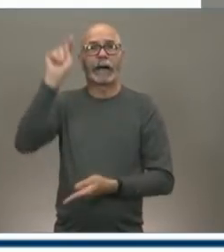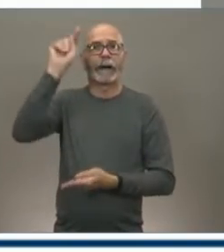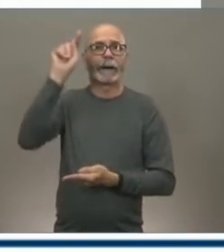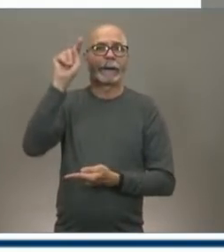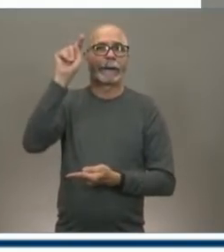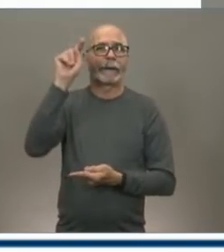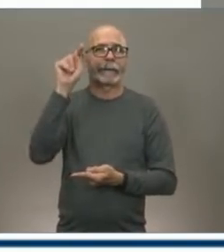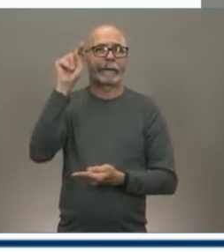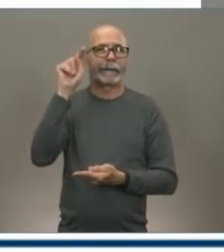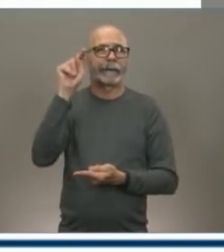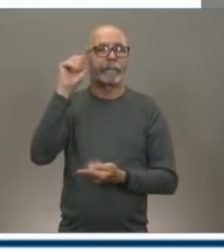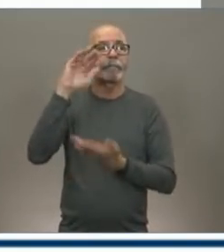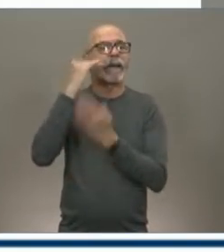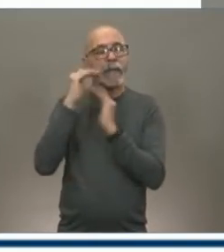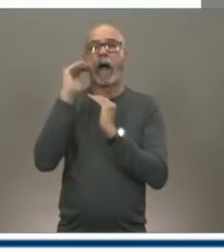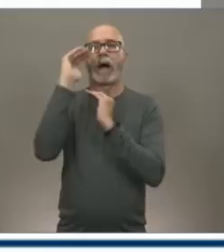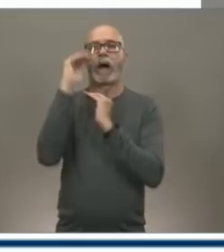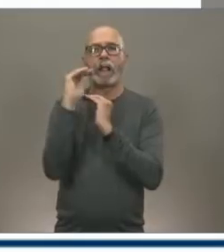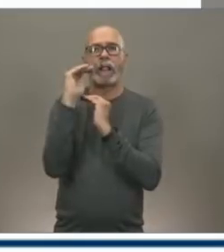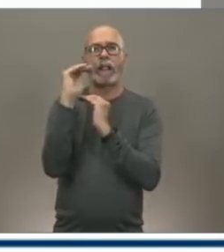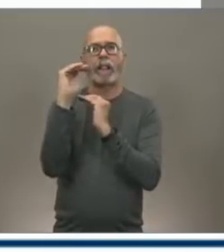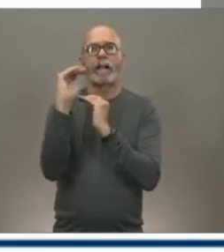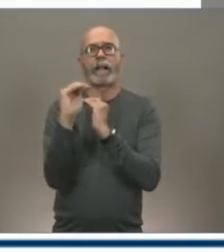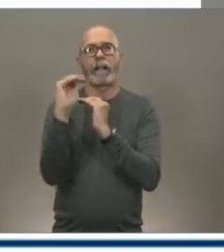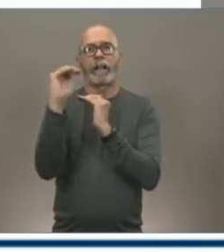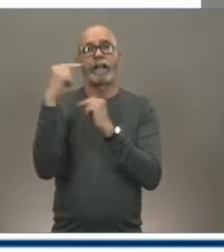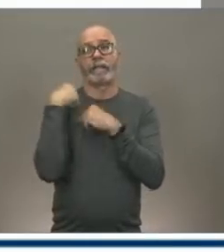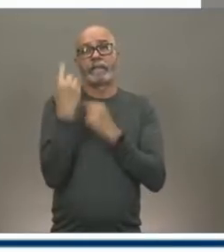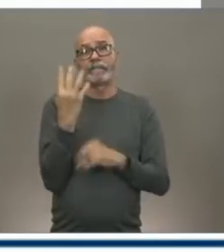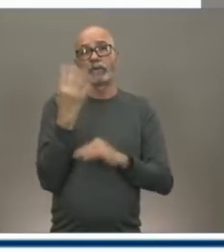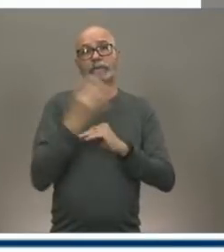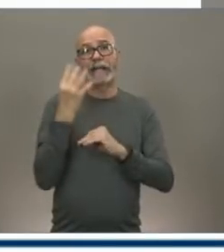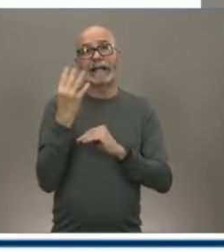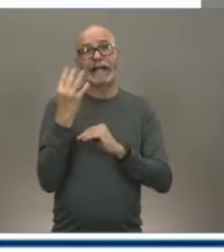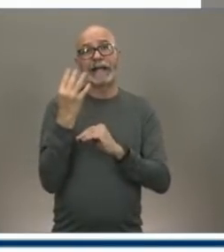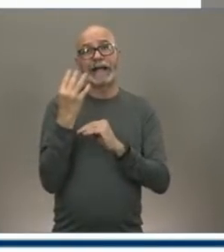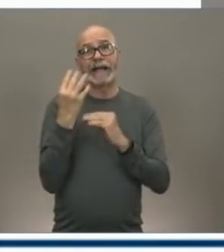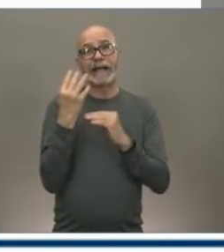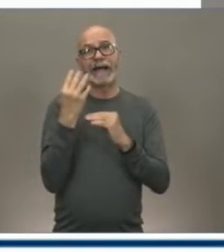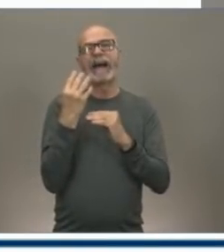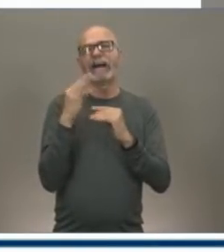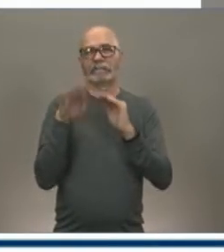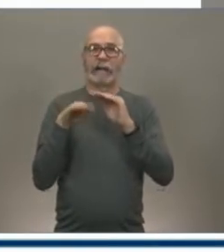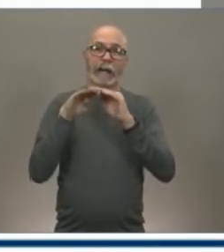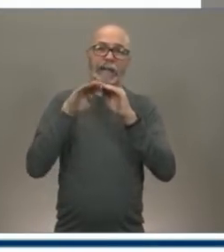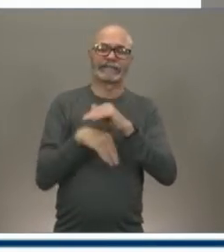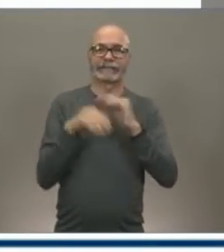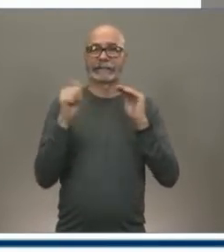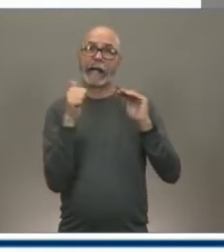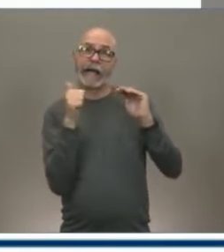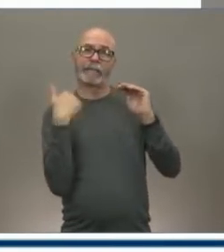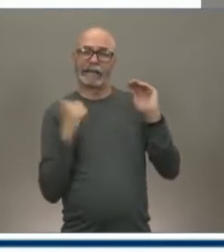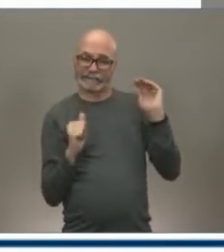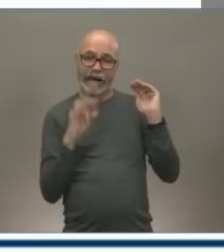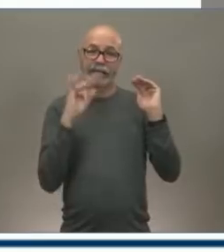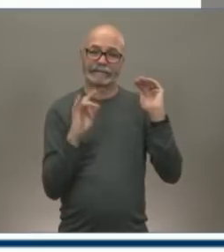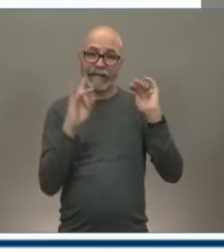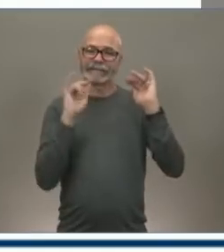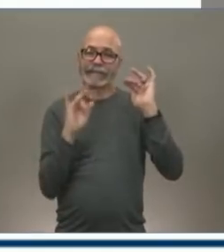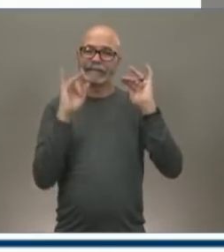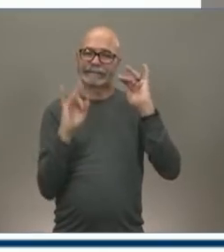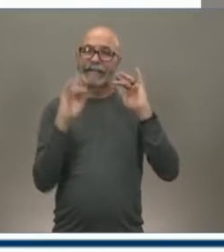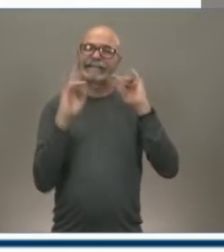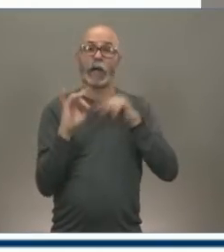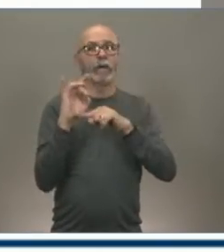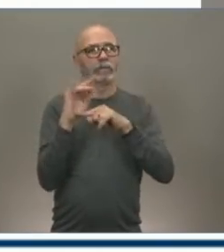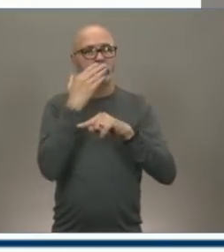consecutive days where our number of cases is in single digits. The number of active cases is decreasing back down to double